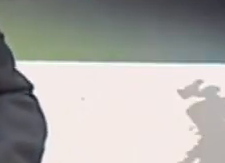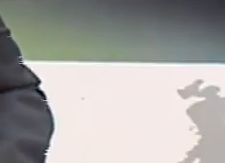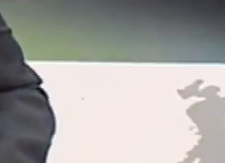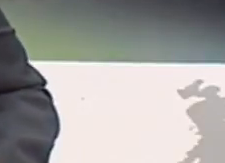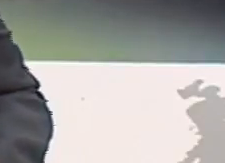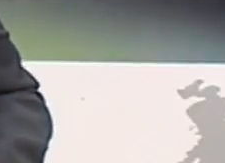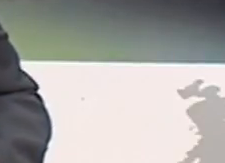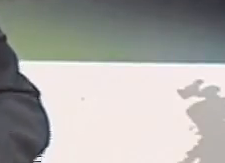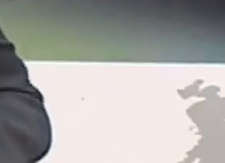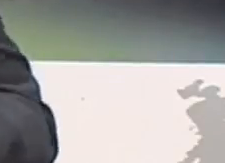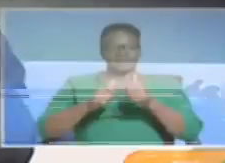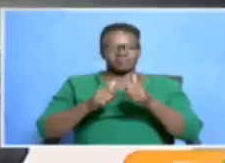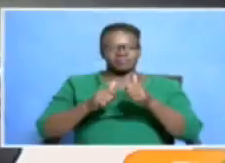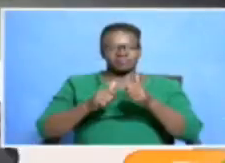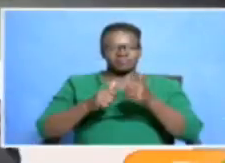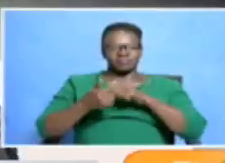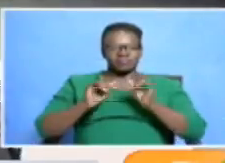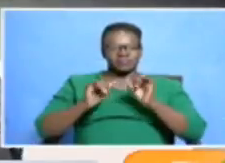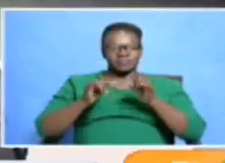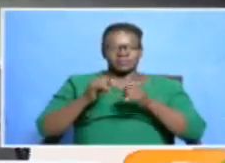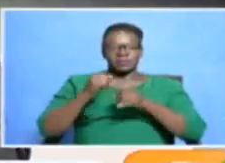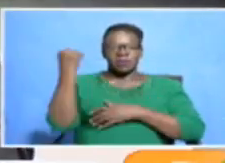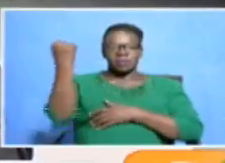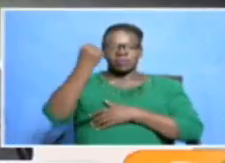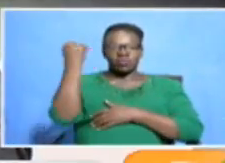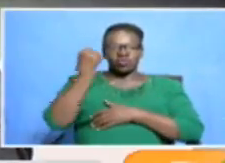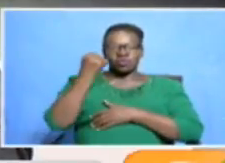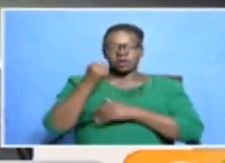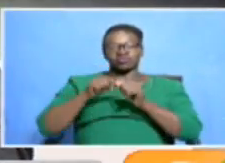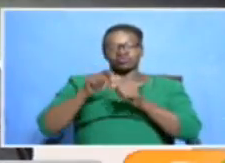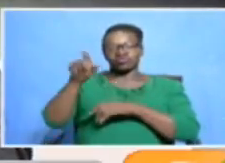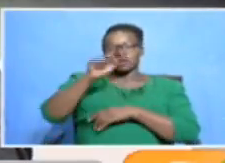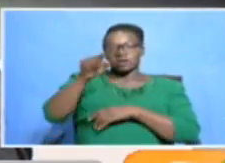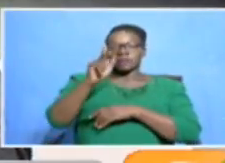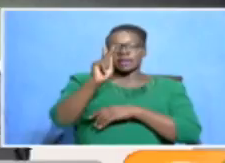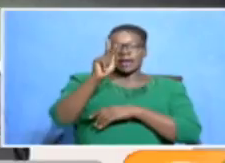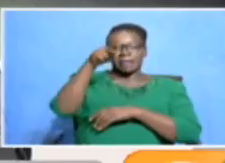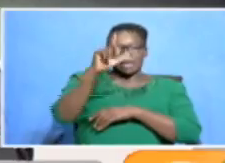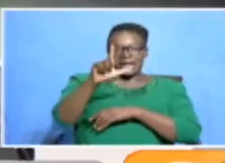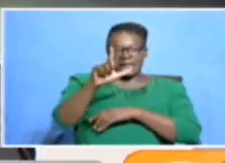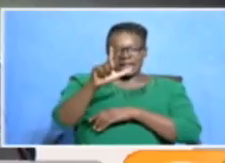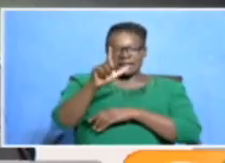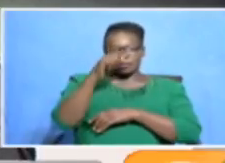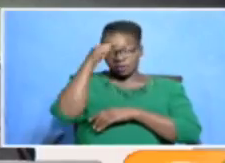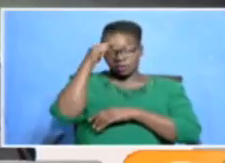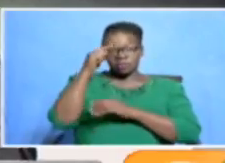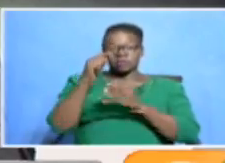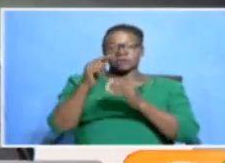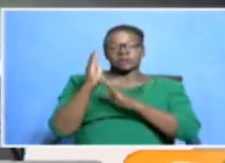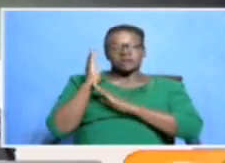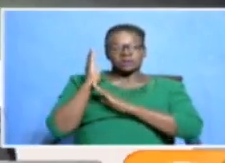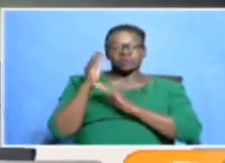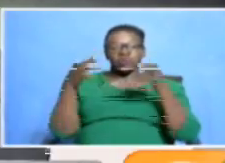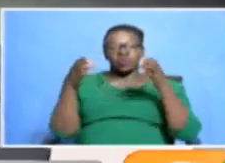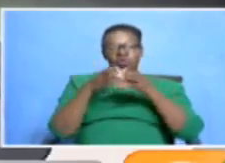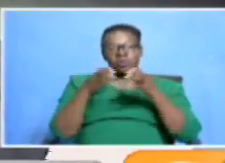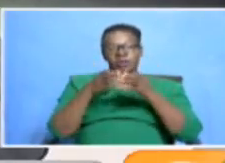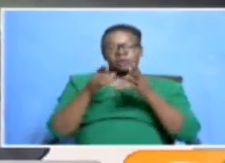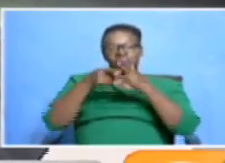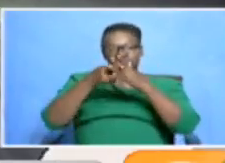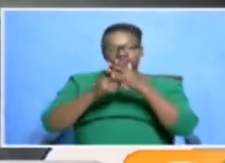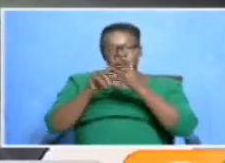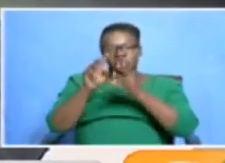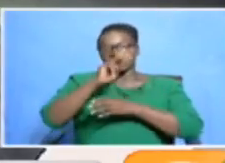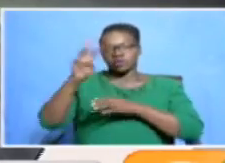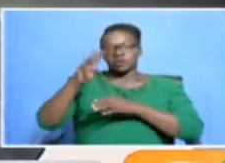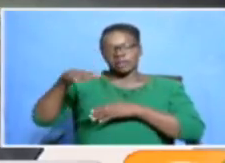The sports news: Mumias complex in Kakamega County remains banned by the Kenya Premier League's Stadia Safety and Security Committee, with renovations at the Western-based